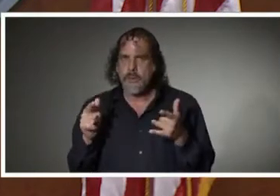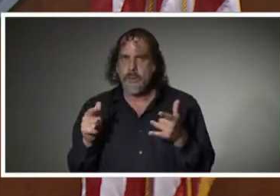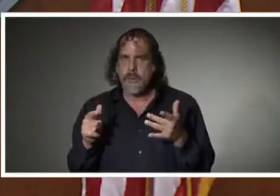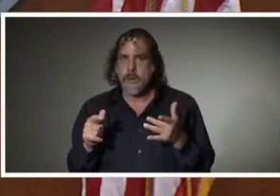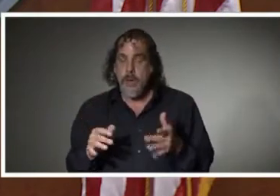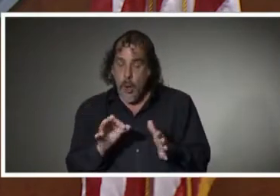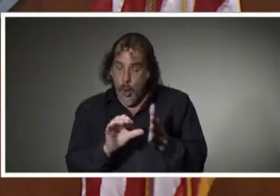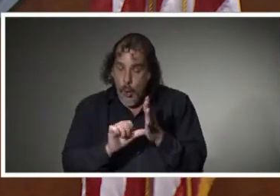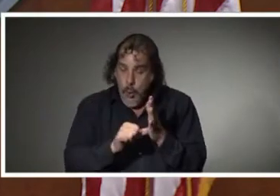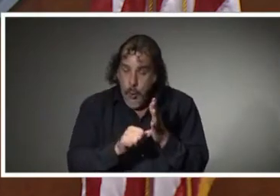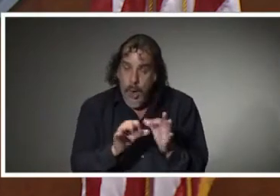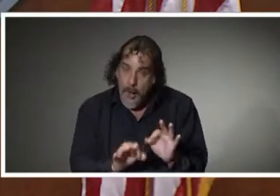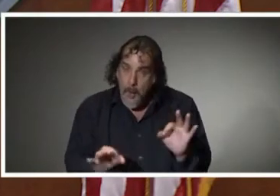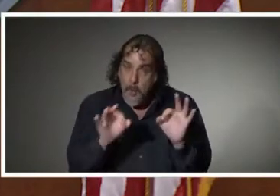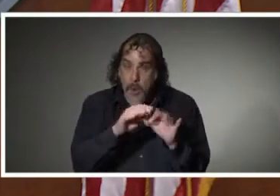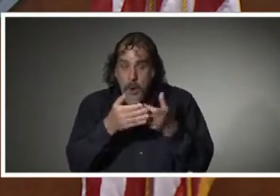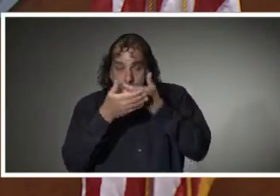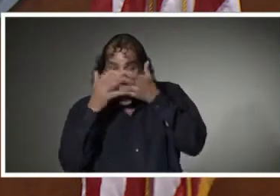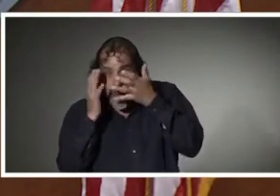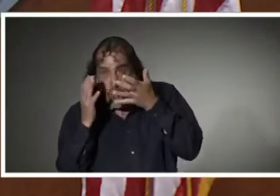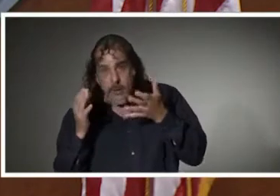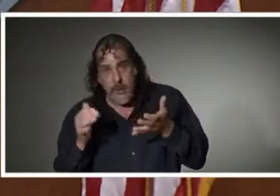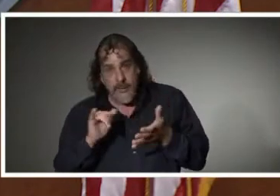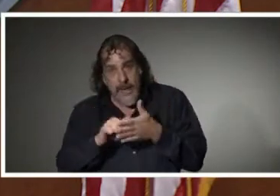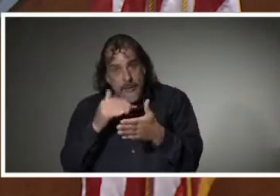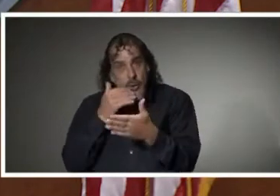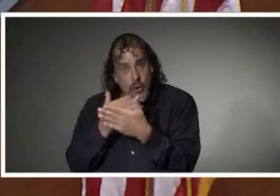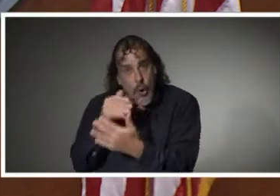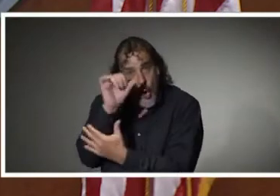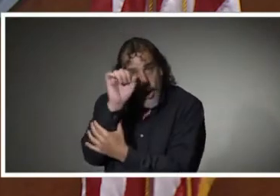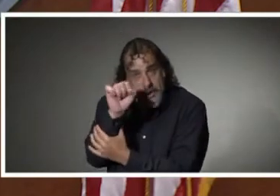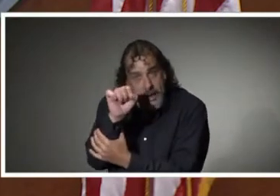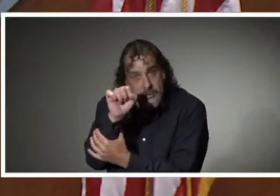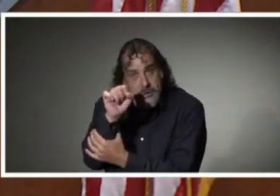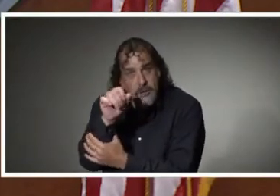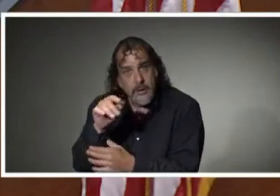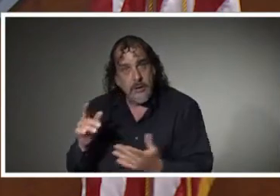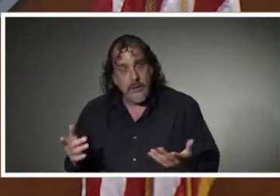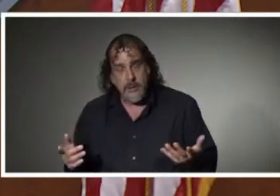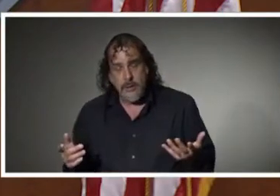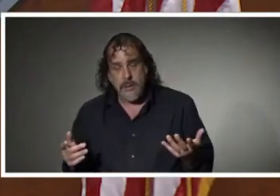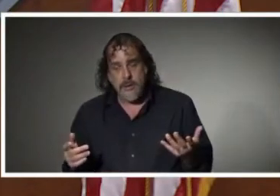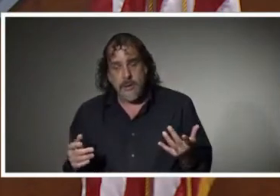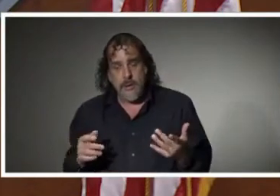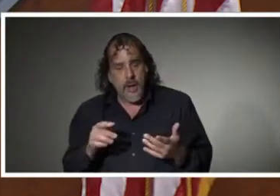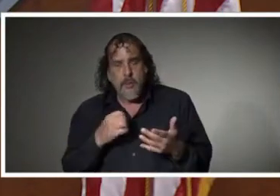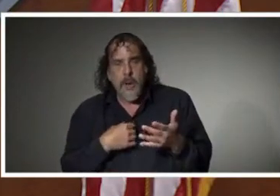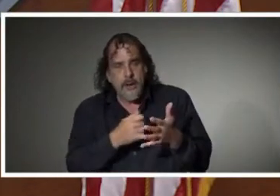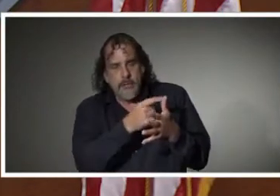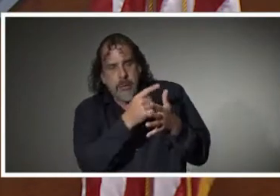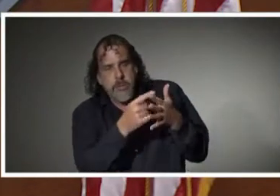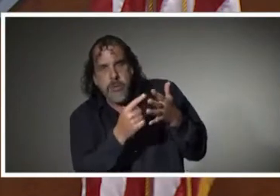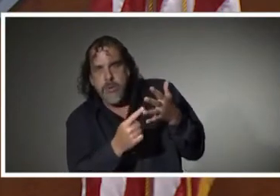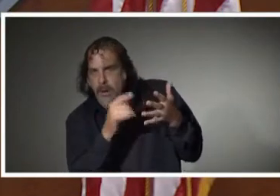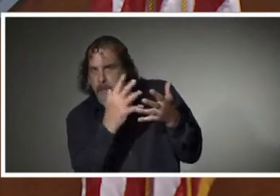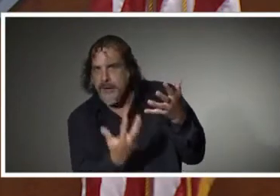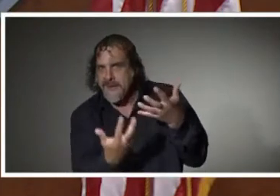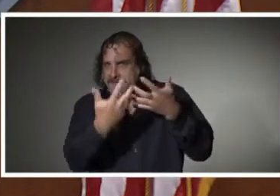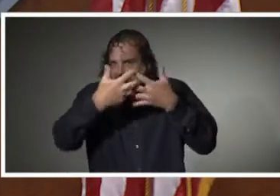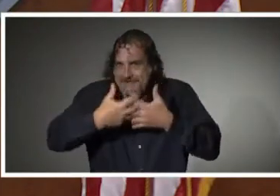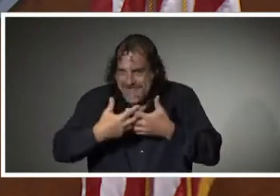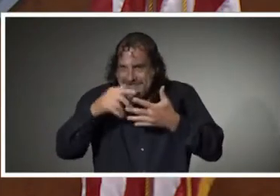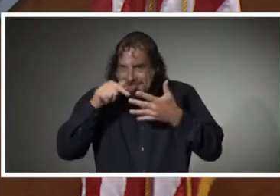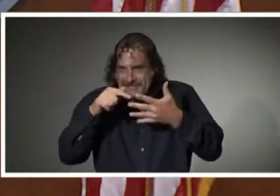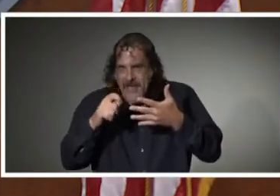only wearing a mask, by the way, because wearing a mask is a good thing, but it is one of many things that need to be done. It's